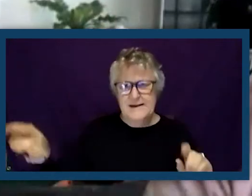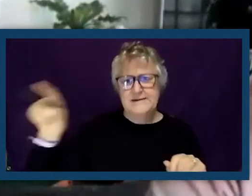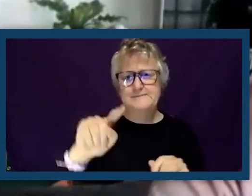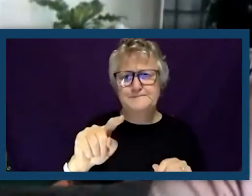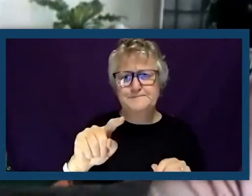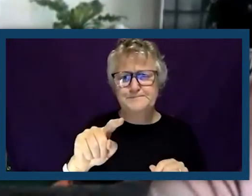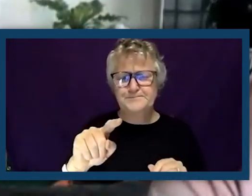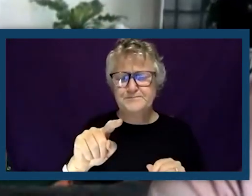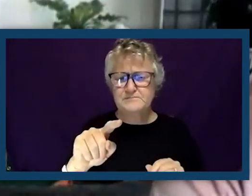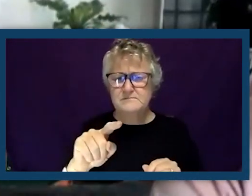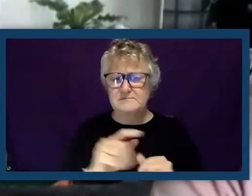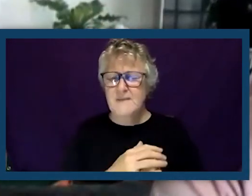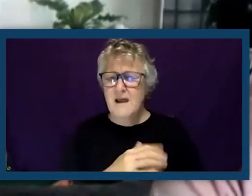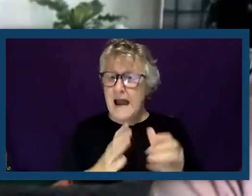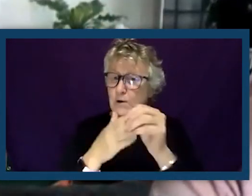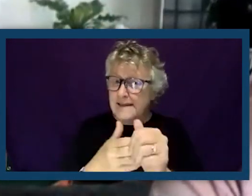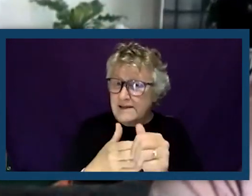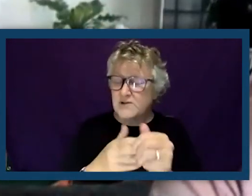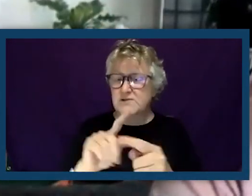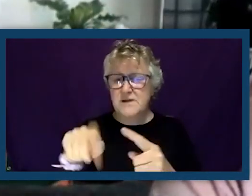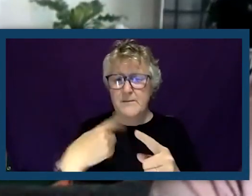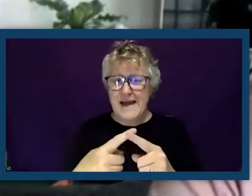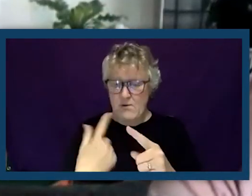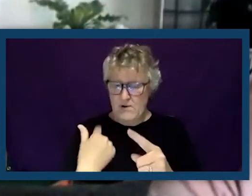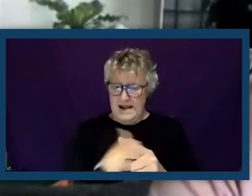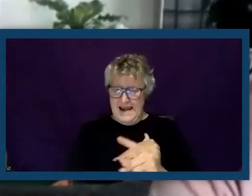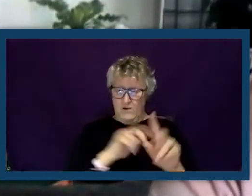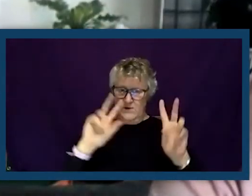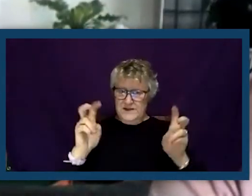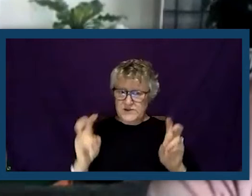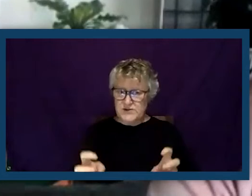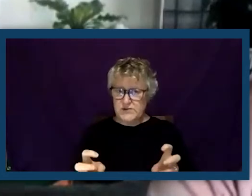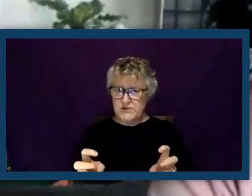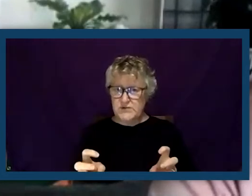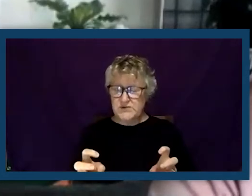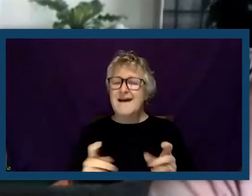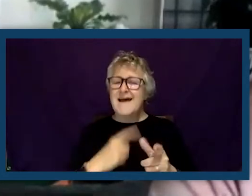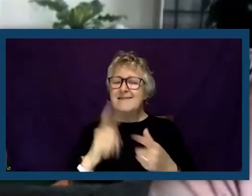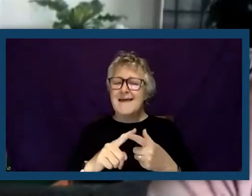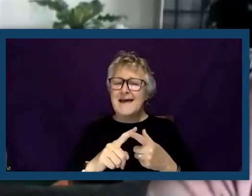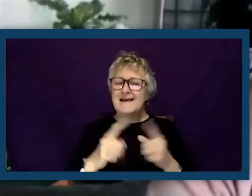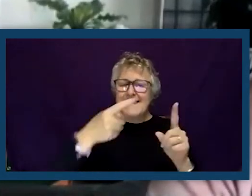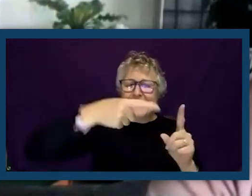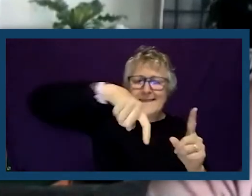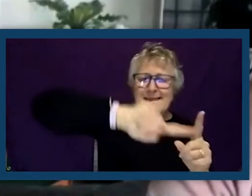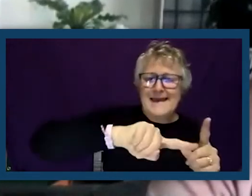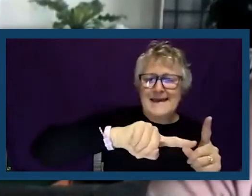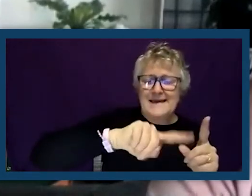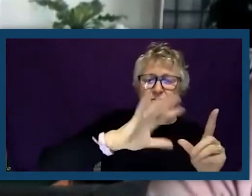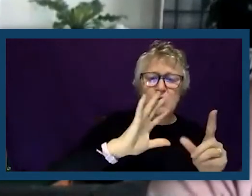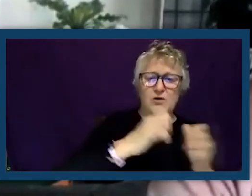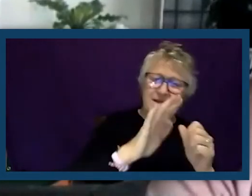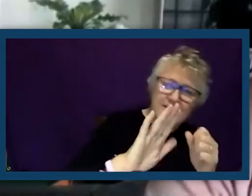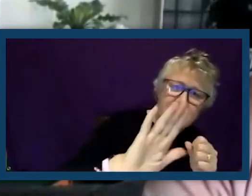API leaders about our issues, and that they in turn are able to talk to their own communities. I think sometimes, particularly for